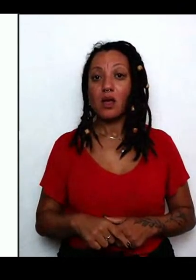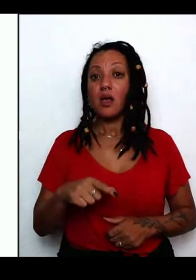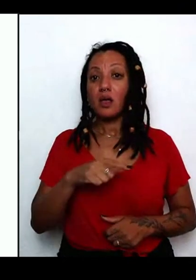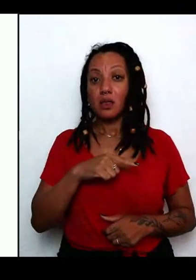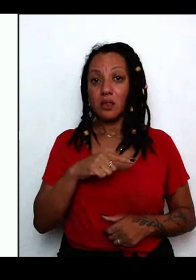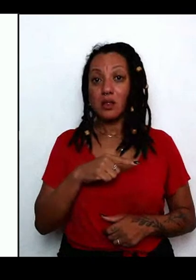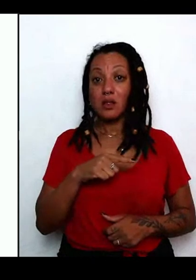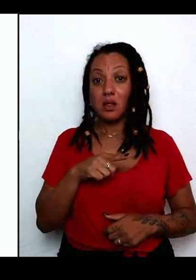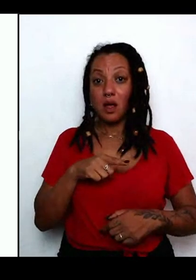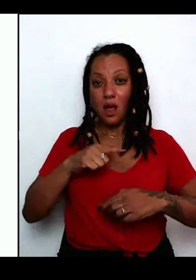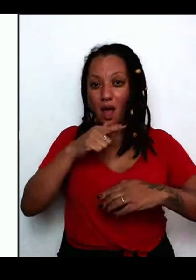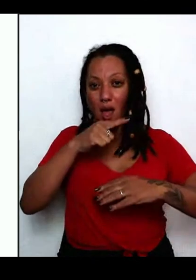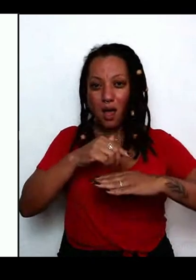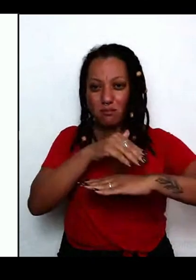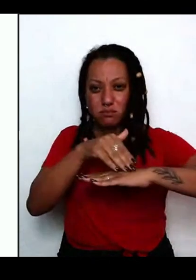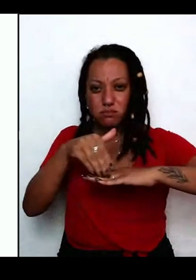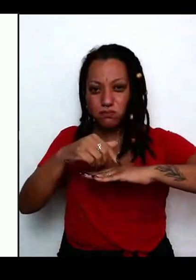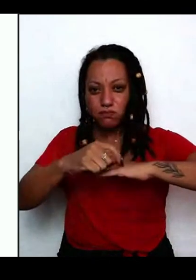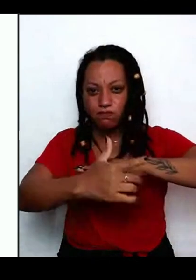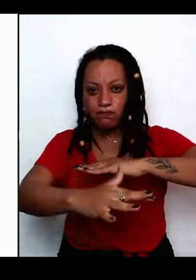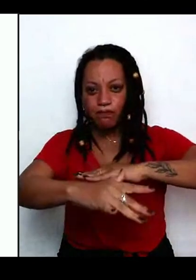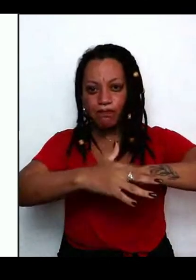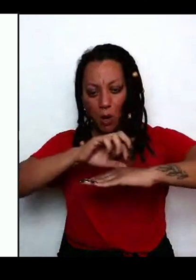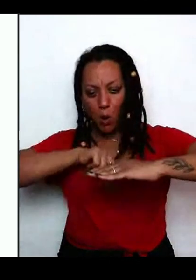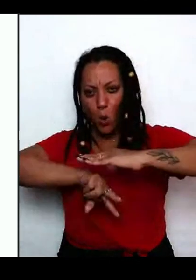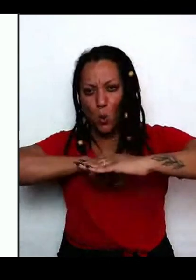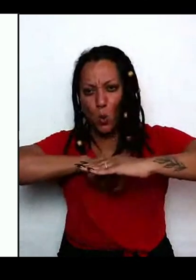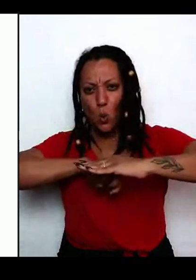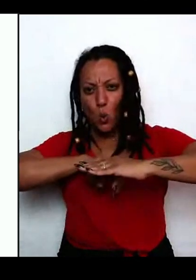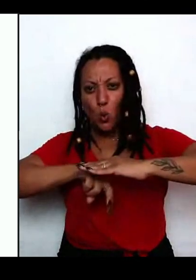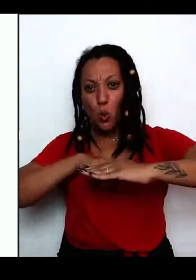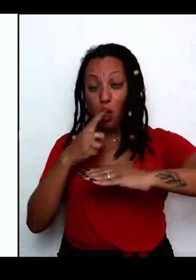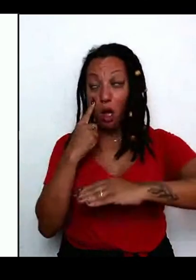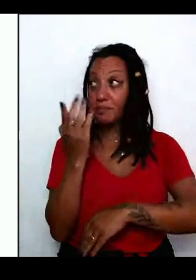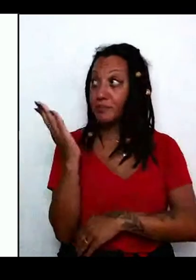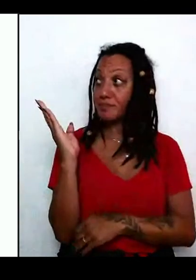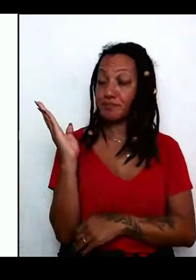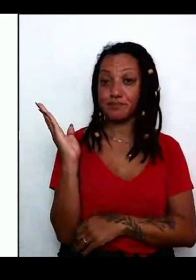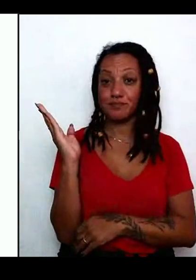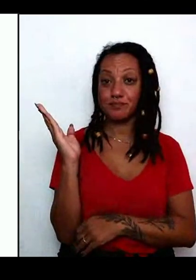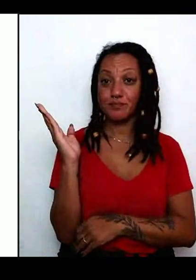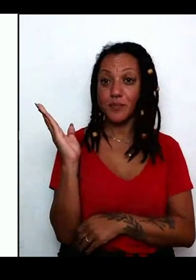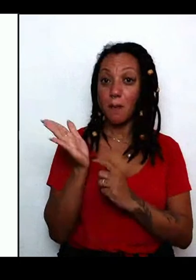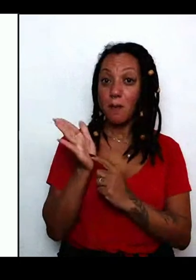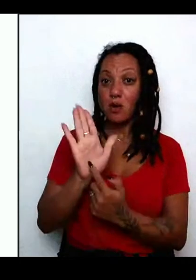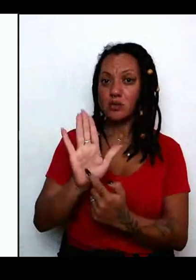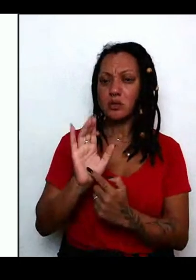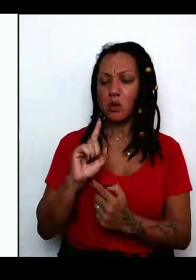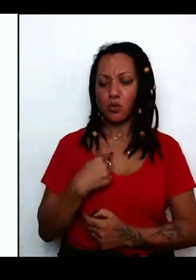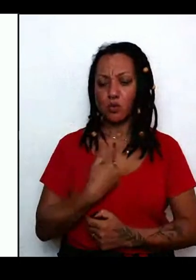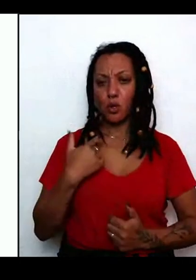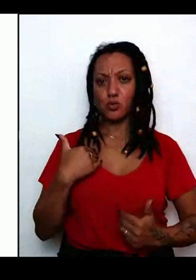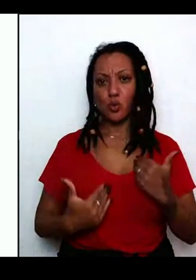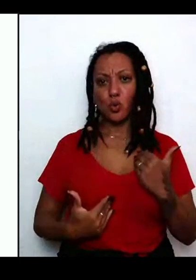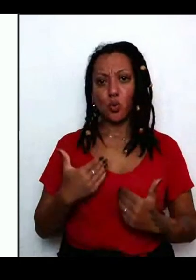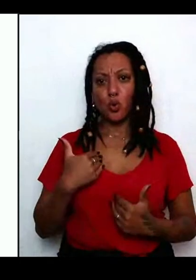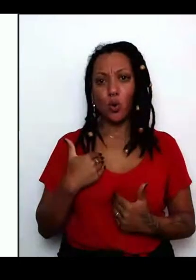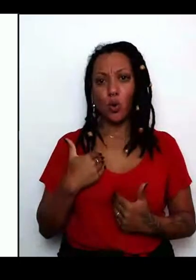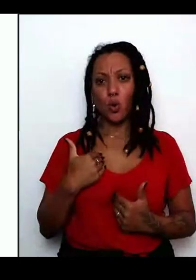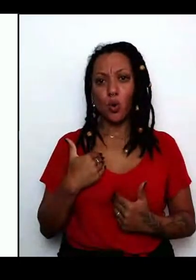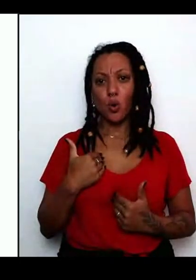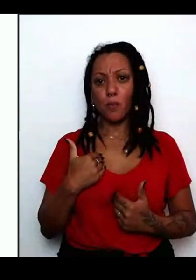zones resemble the idea that our bodies are entities separate from the world from the impact of other bodies both human and